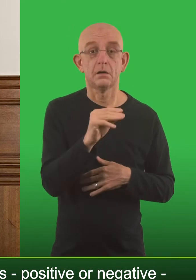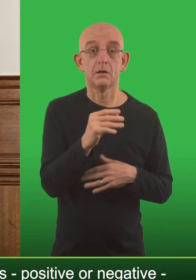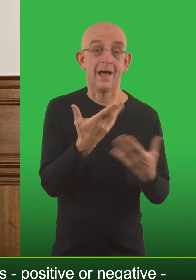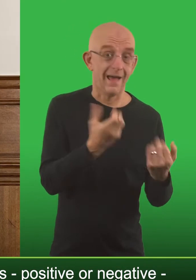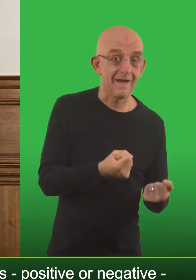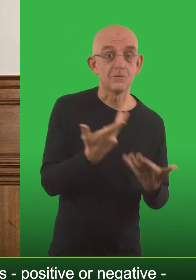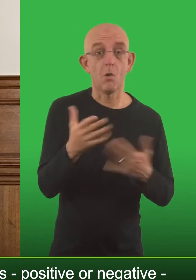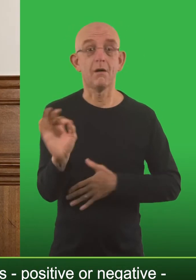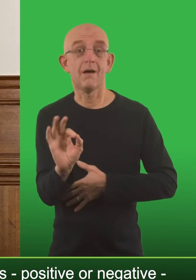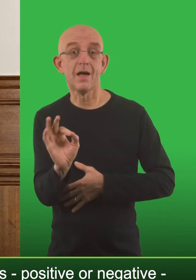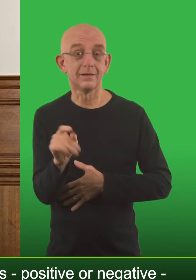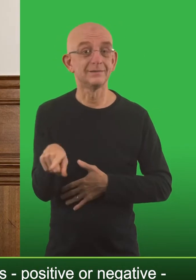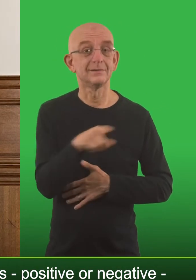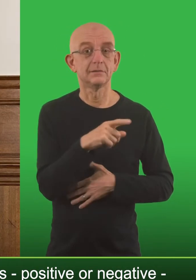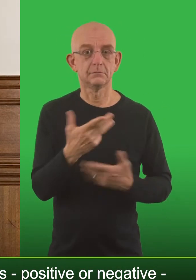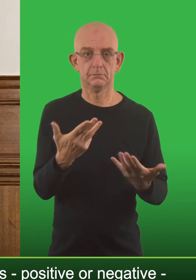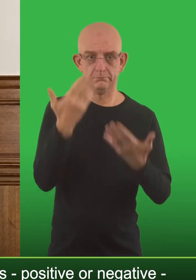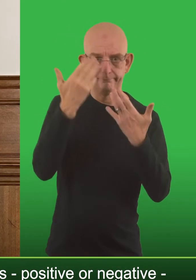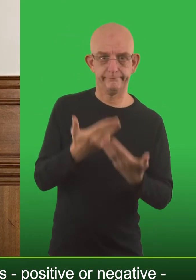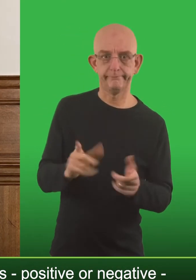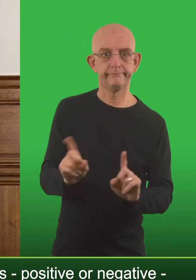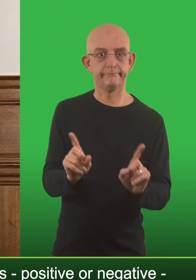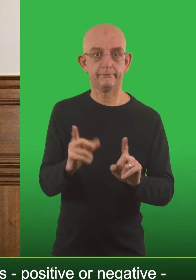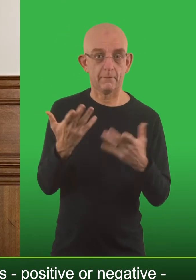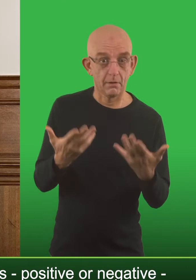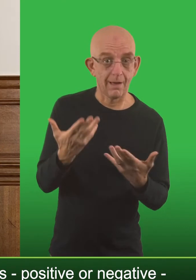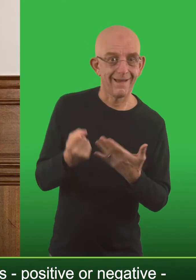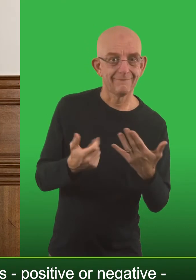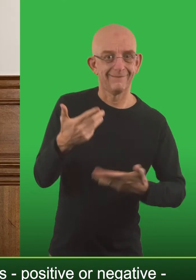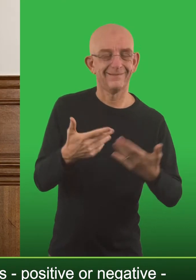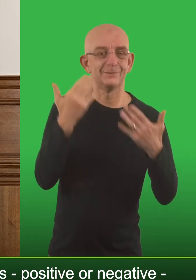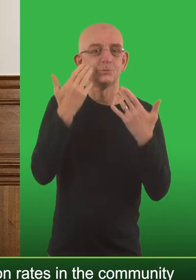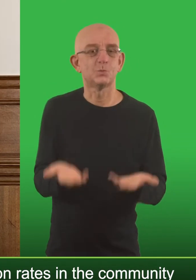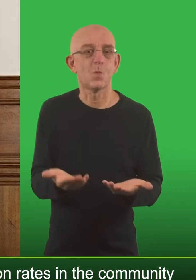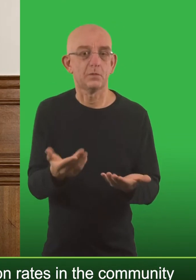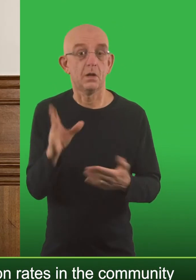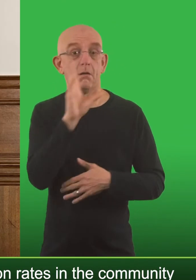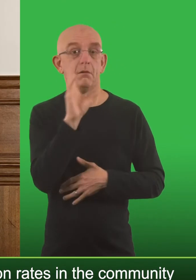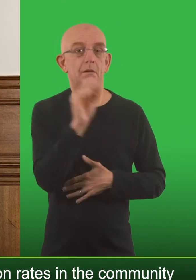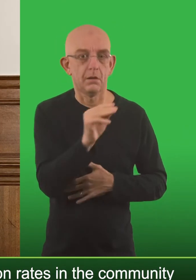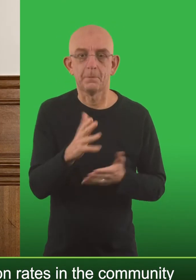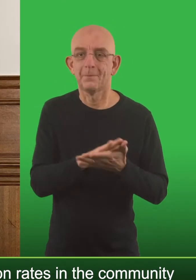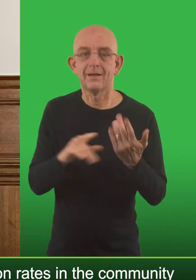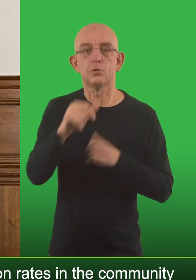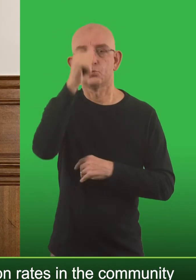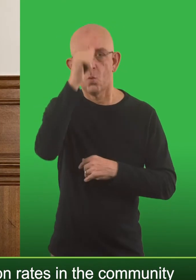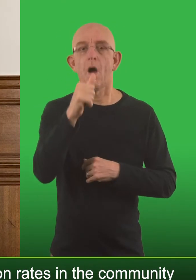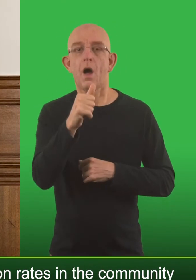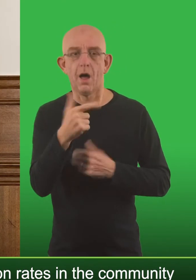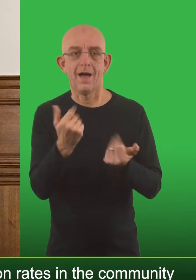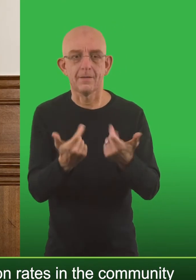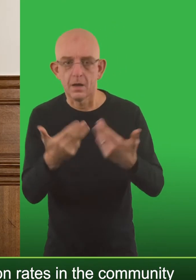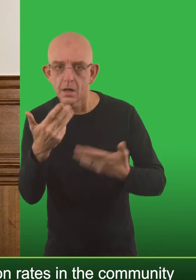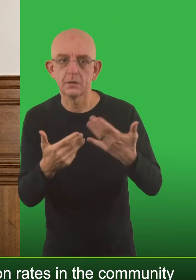test results, positive or negative, and that kind of leaves us in the dark a little bit, actually. So reporting the results helps us